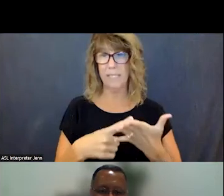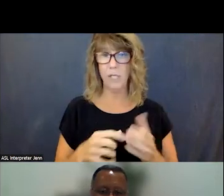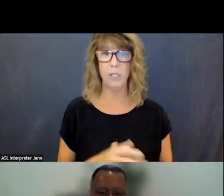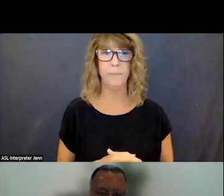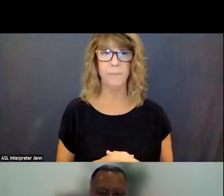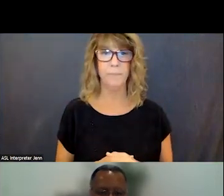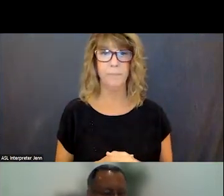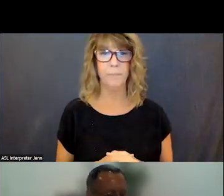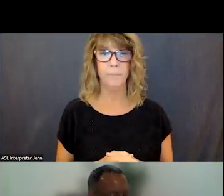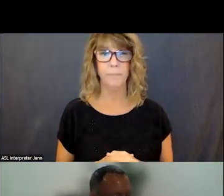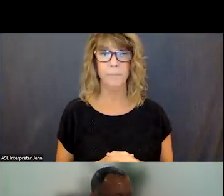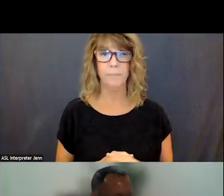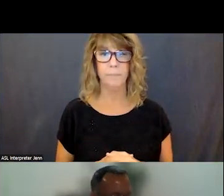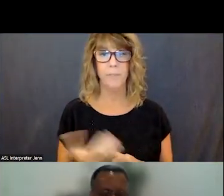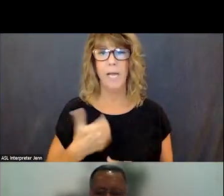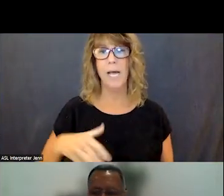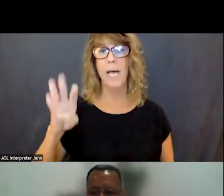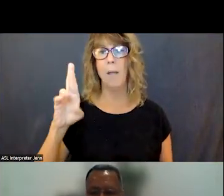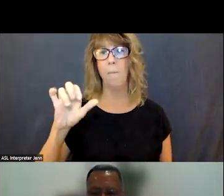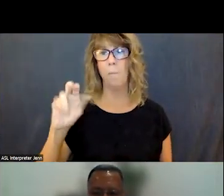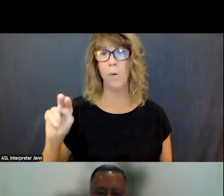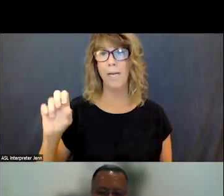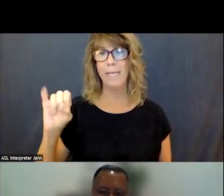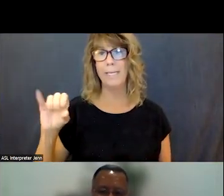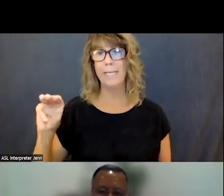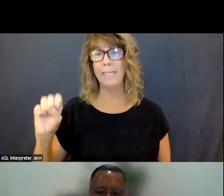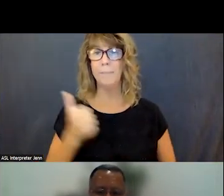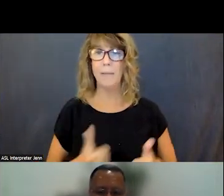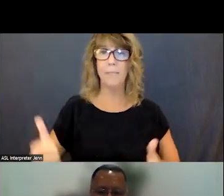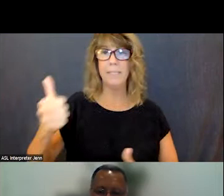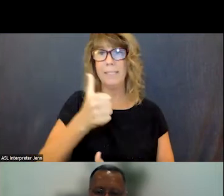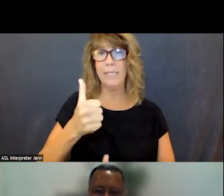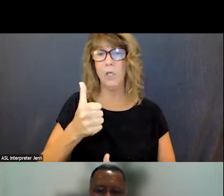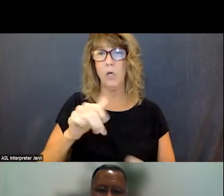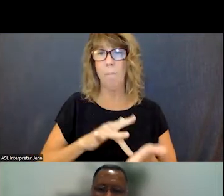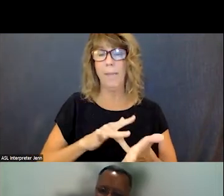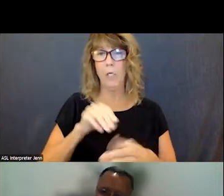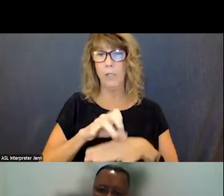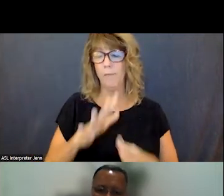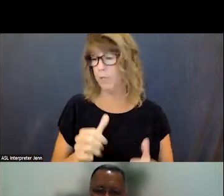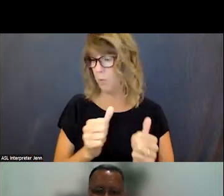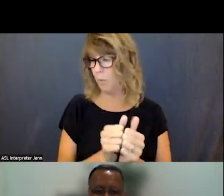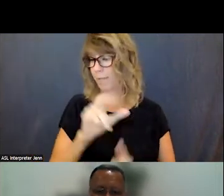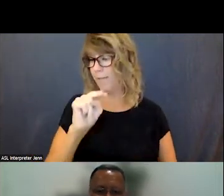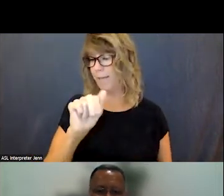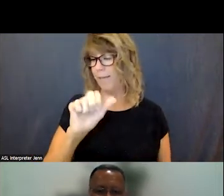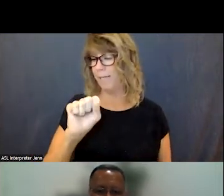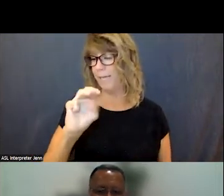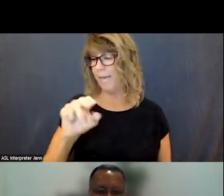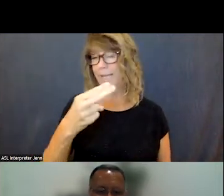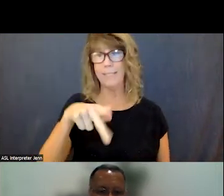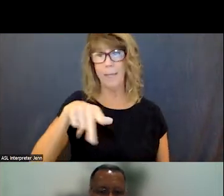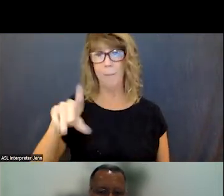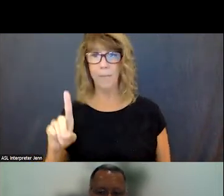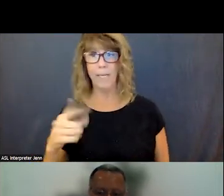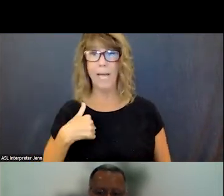I am Brian Sims. I'm Senior Medical Advisor with NASPID, and I am thrilled to be your host again today for